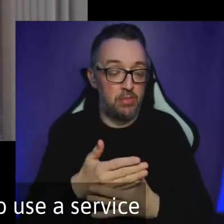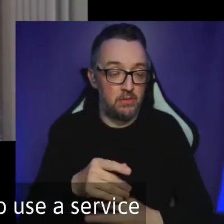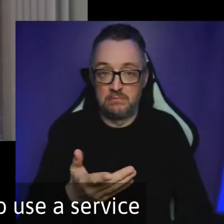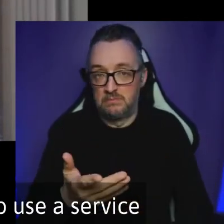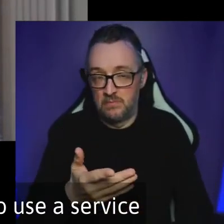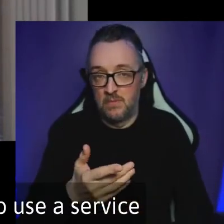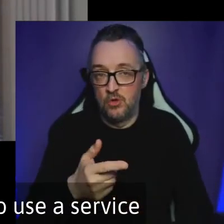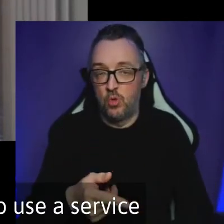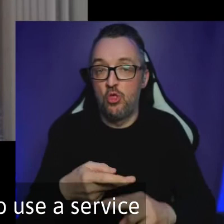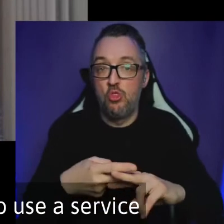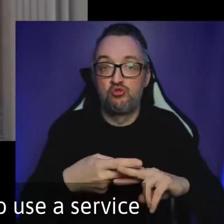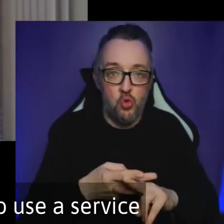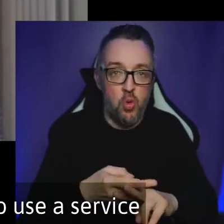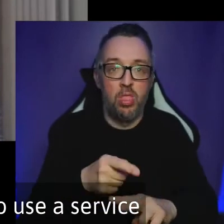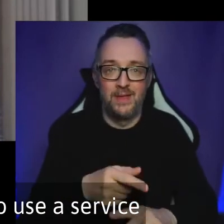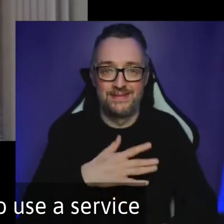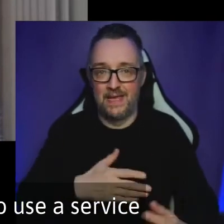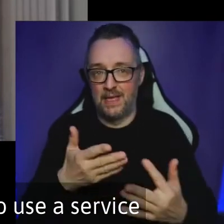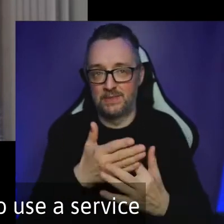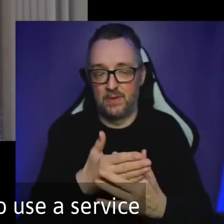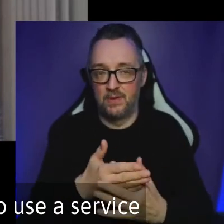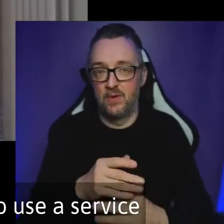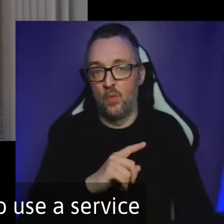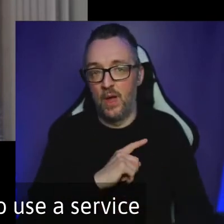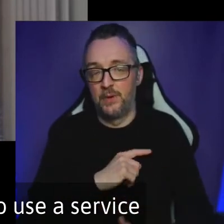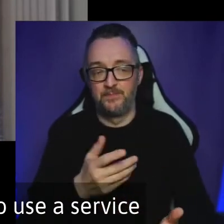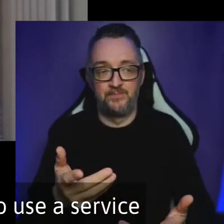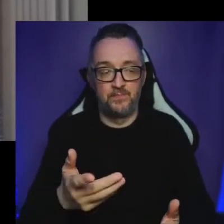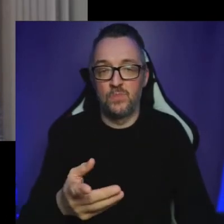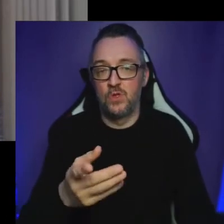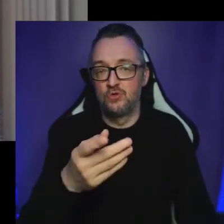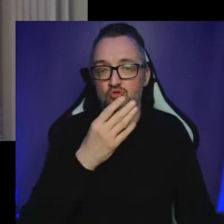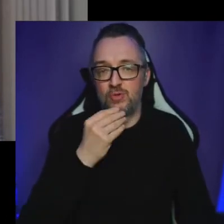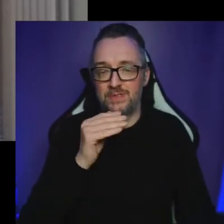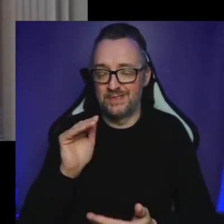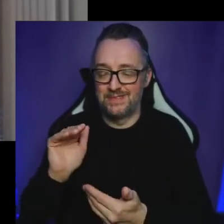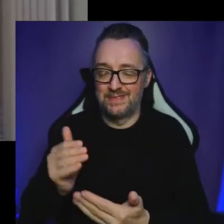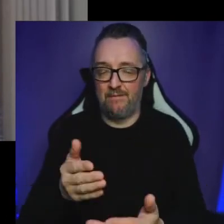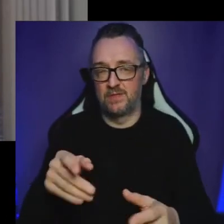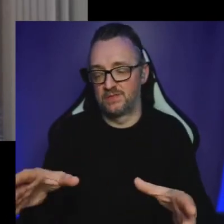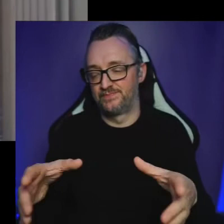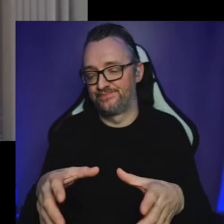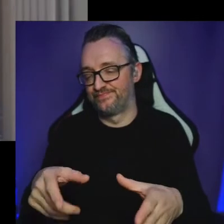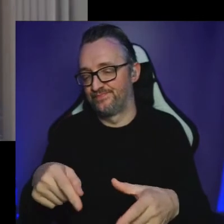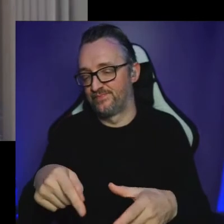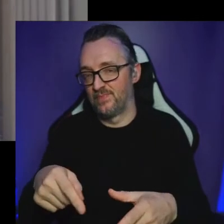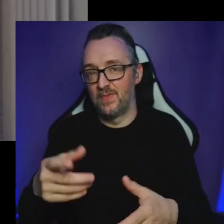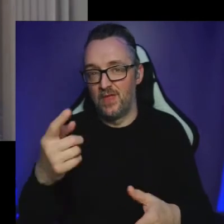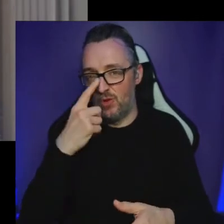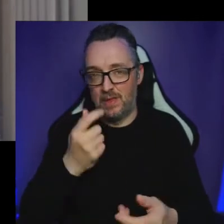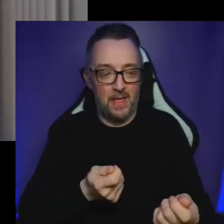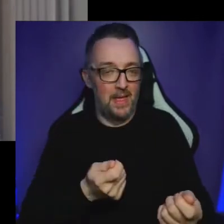a big one, because it's all too easy to use a service which makes it really easy to